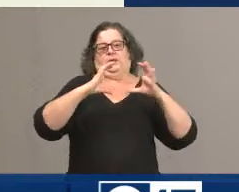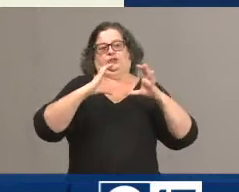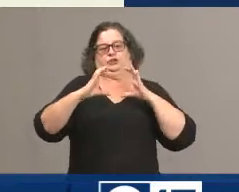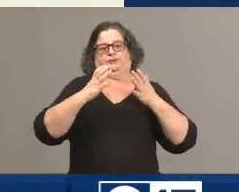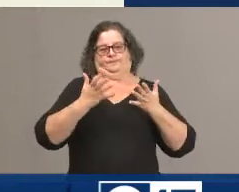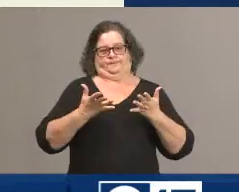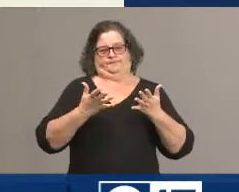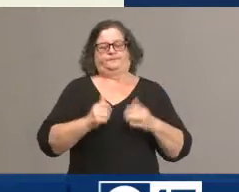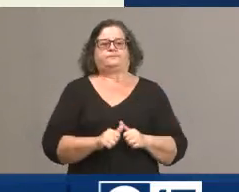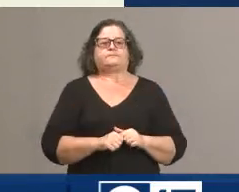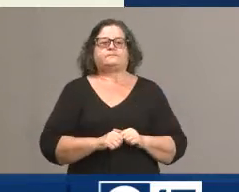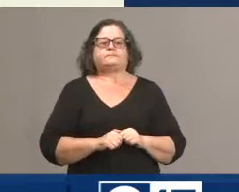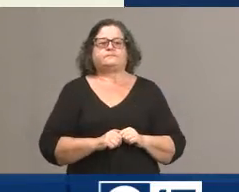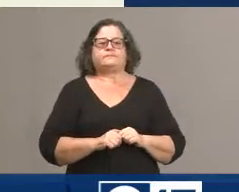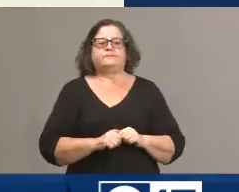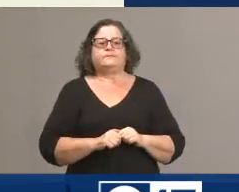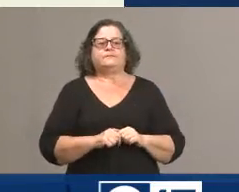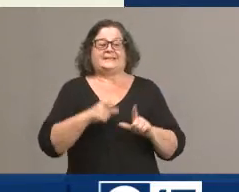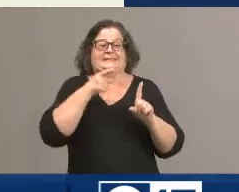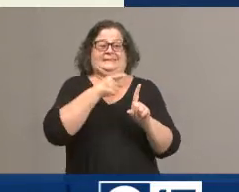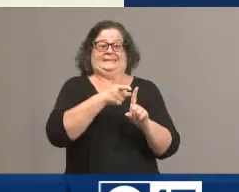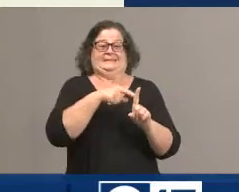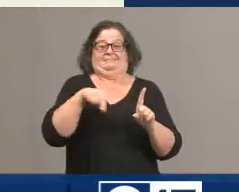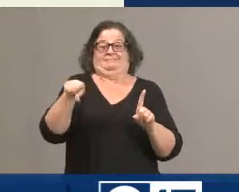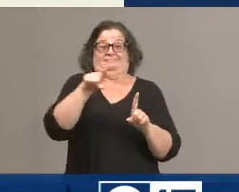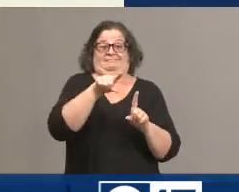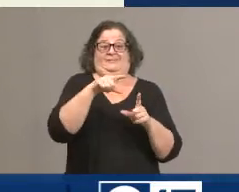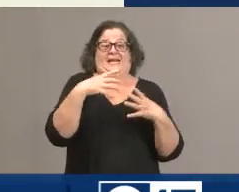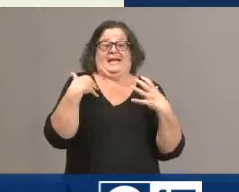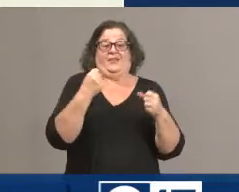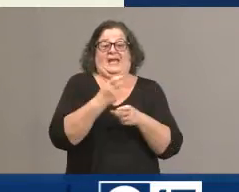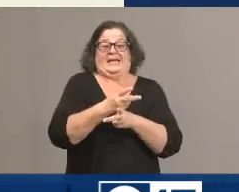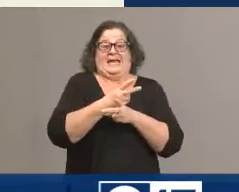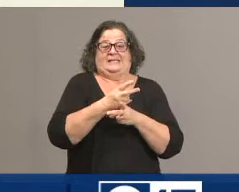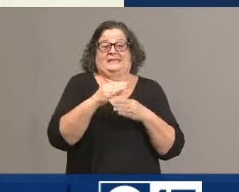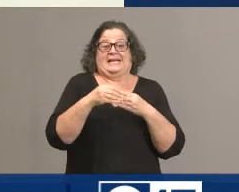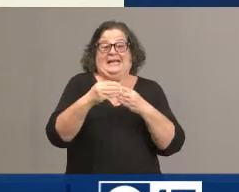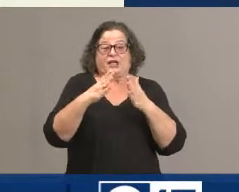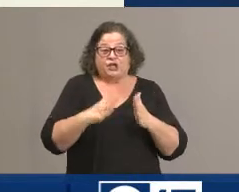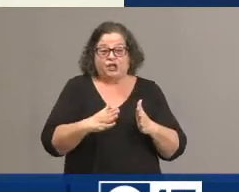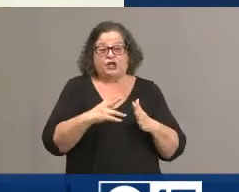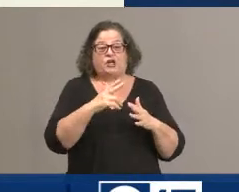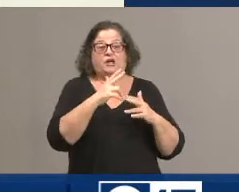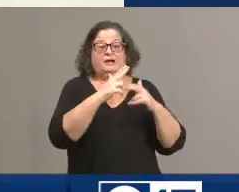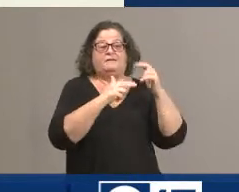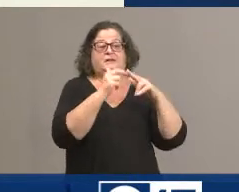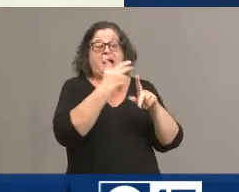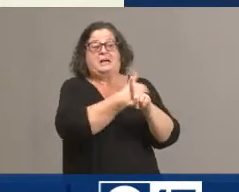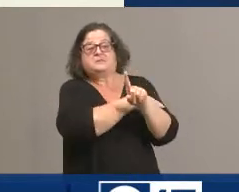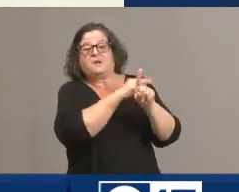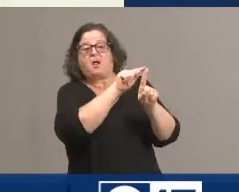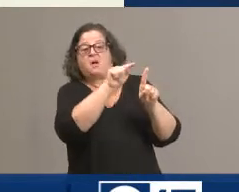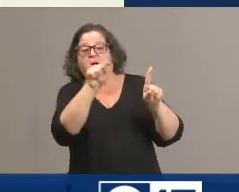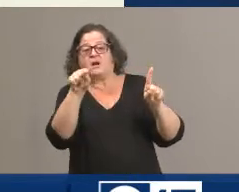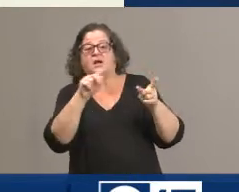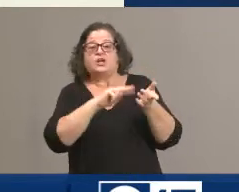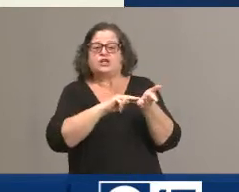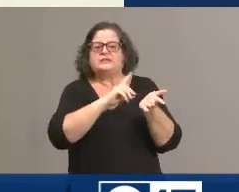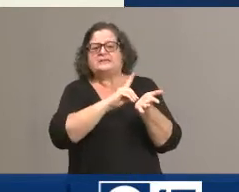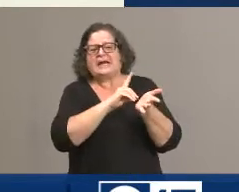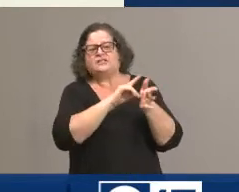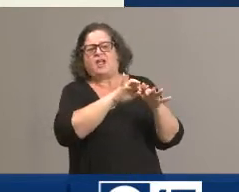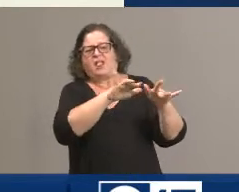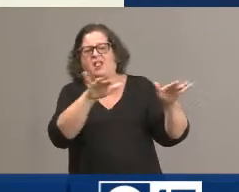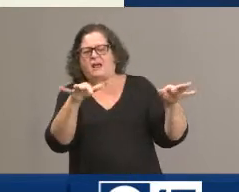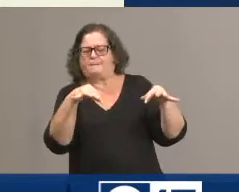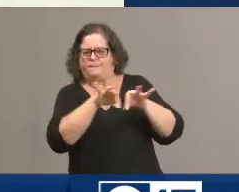I believe that the communication has been there. We're going to continue to communicate with the public. And if I wanted to err on the side